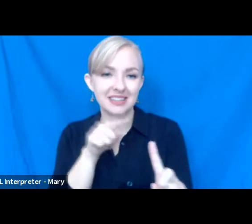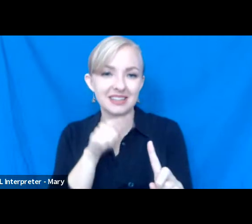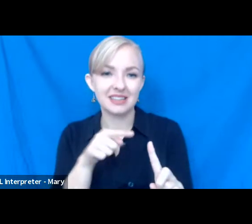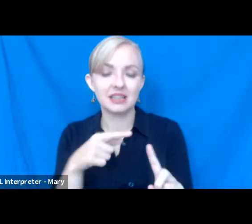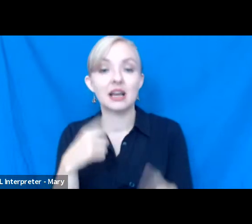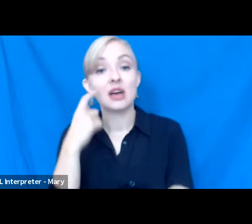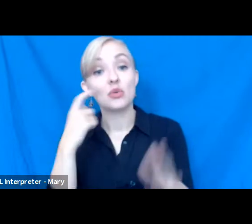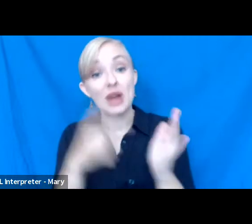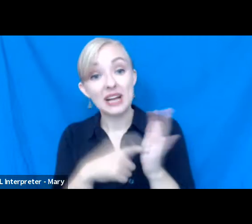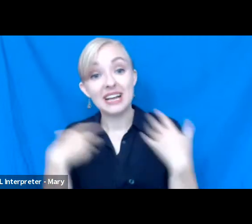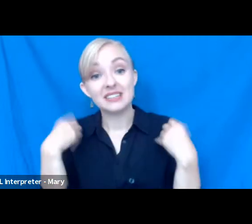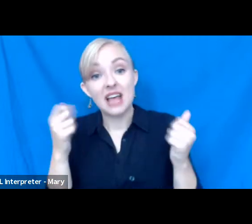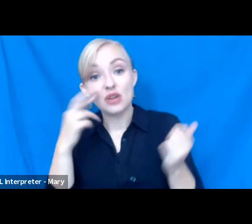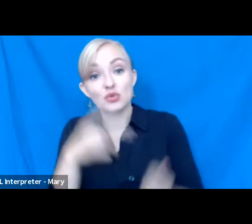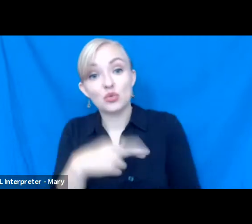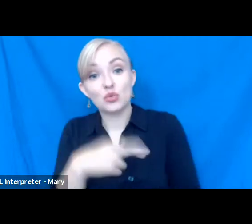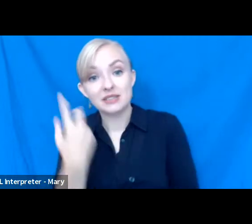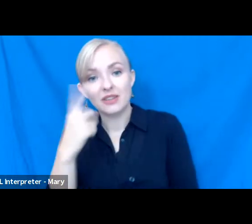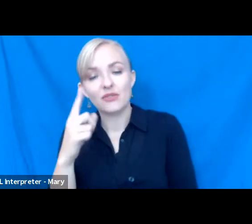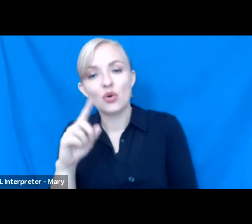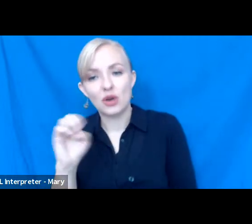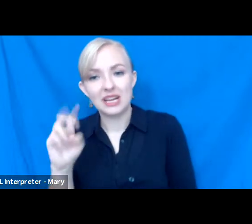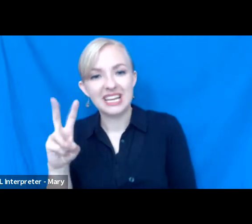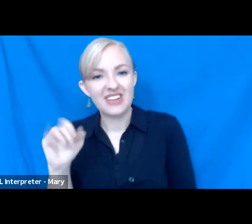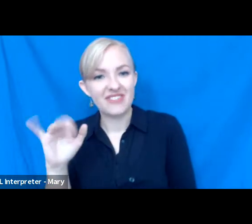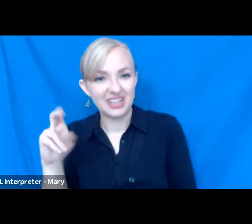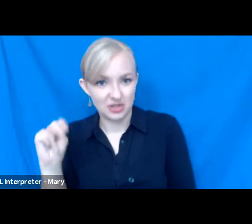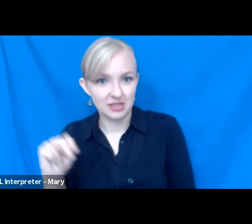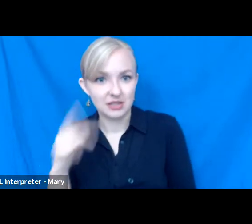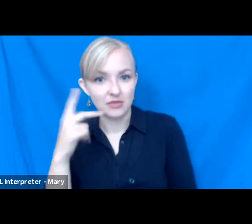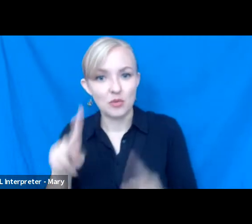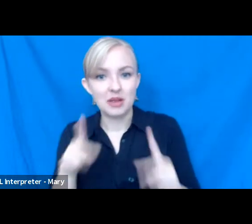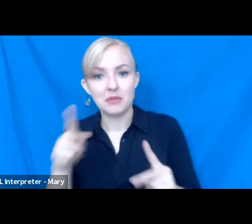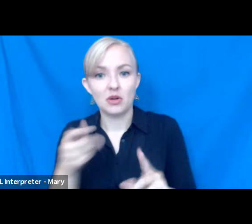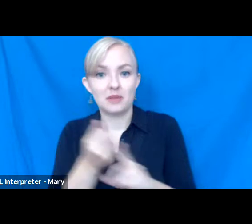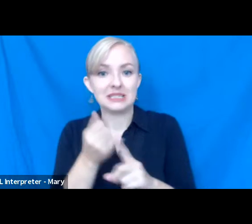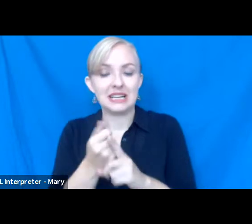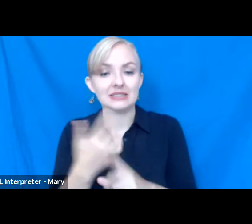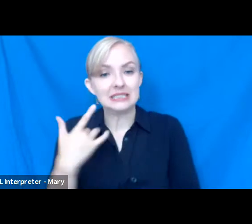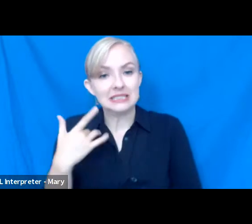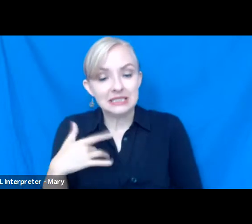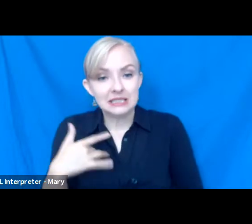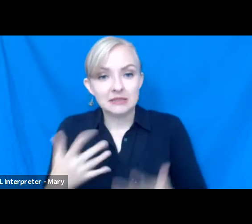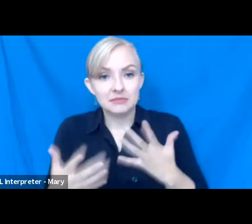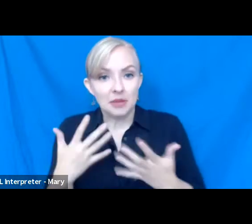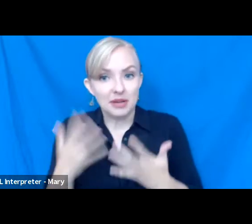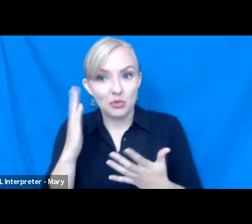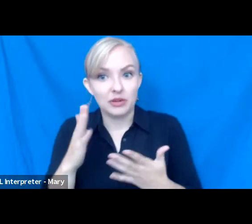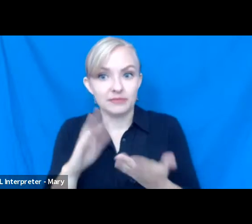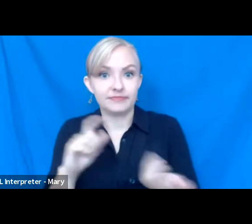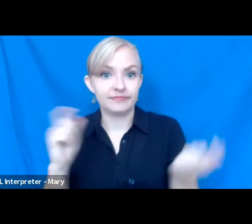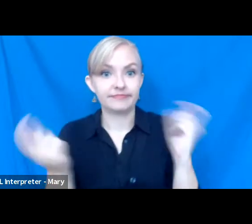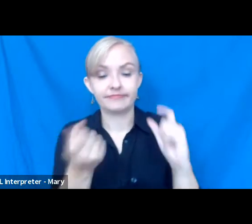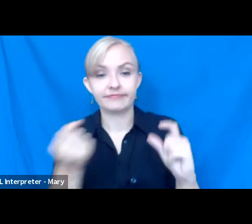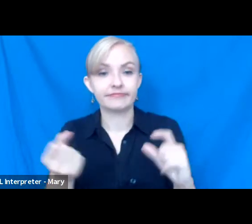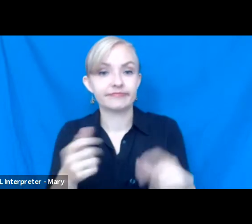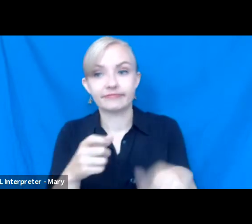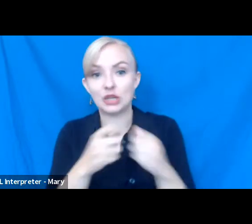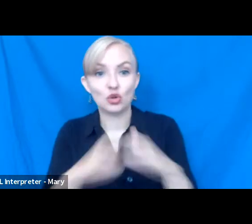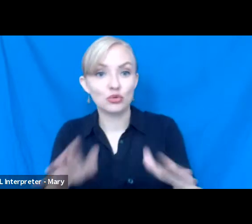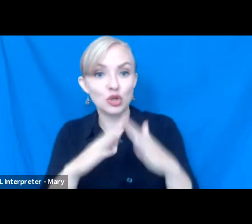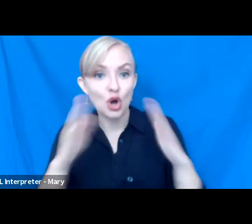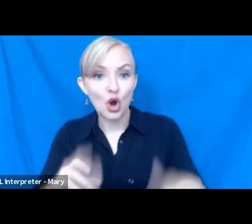recognized the health risk of eviction to people who are vulnerable and might become homeless or live in overcrowded